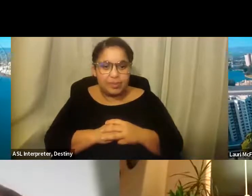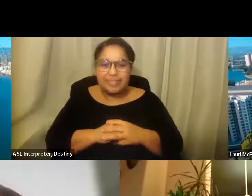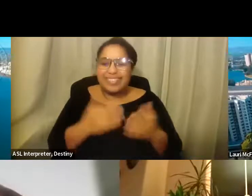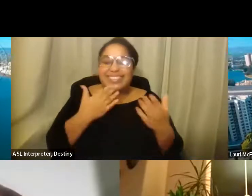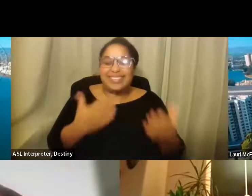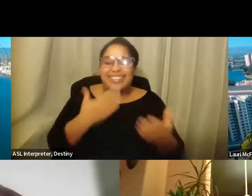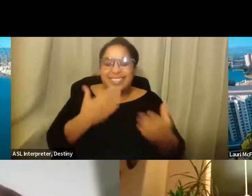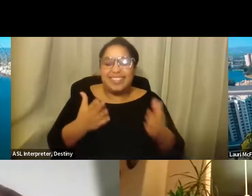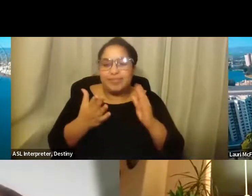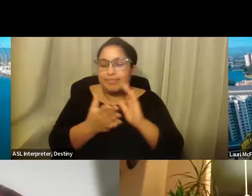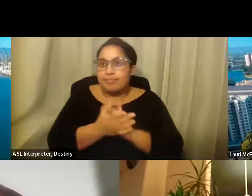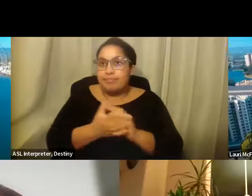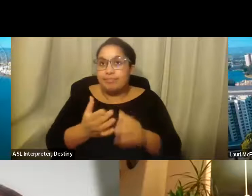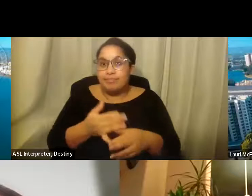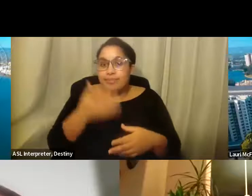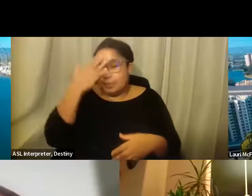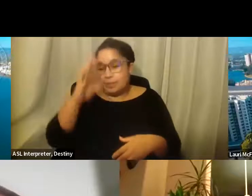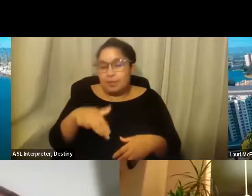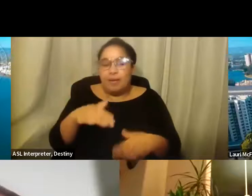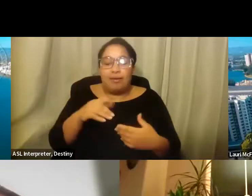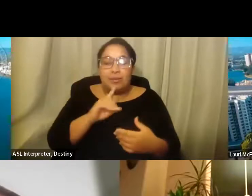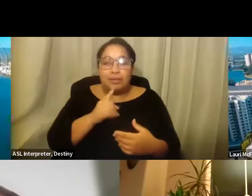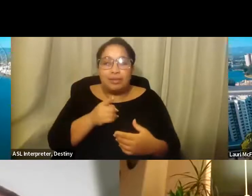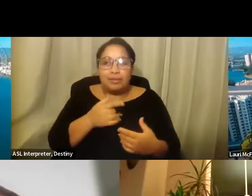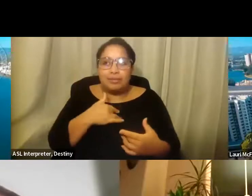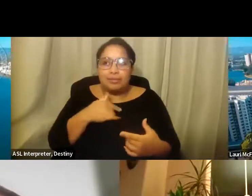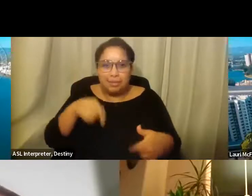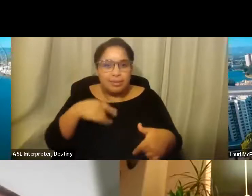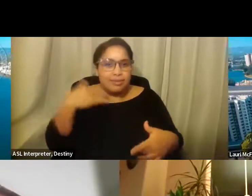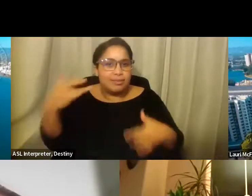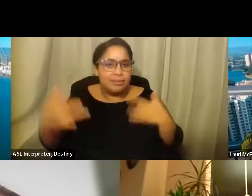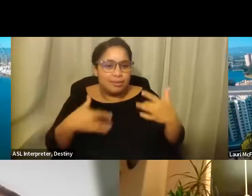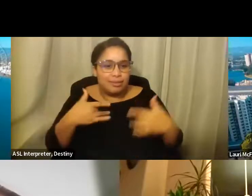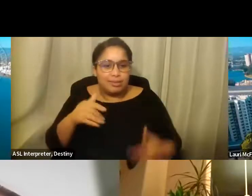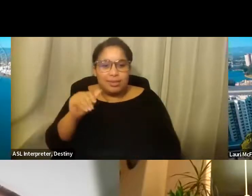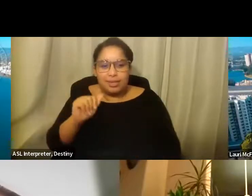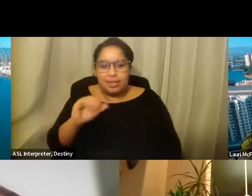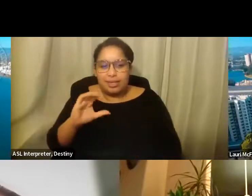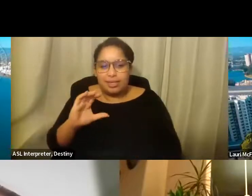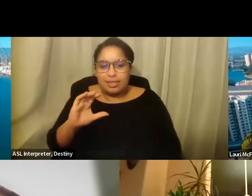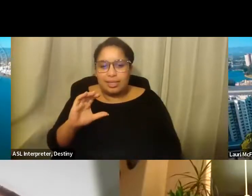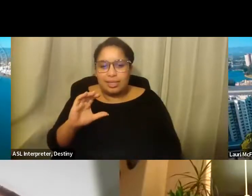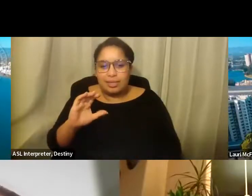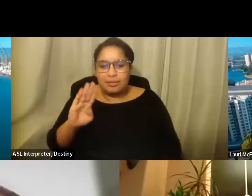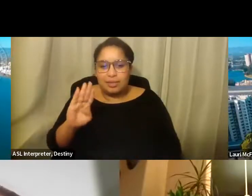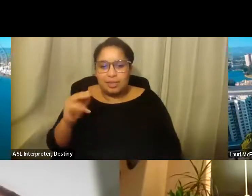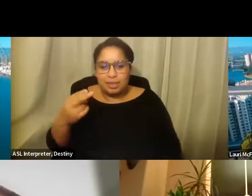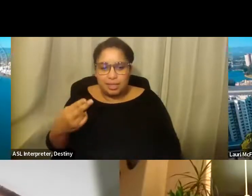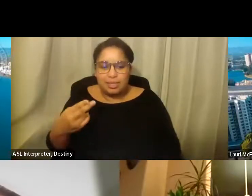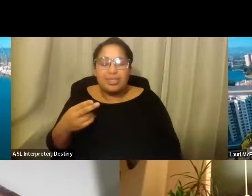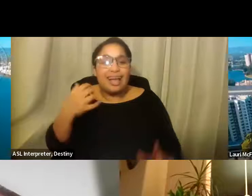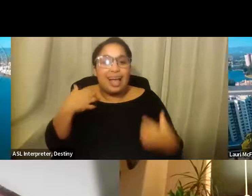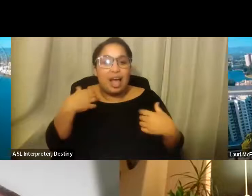Thank you. I just want to say that it's exciting to know that ACBH, so behavioral health care, is in alignment with